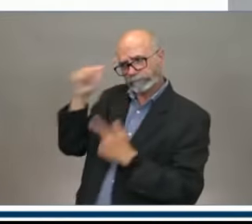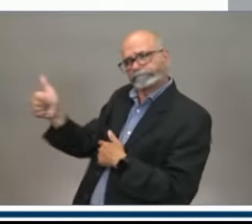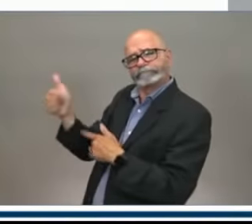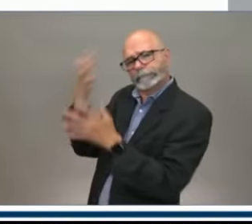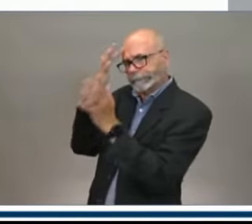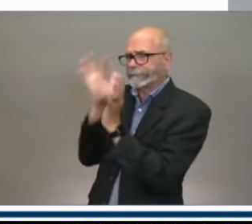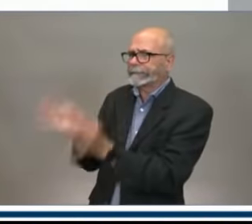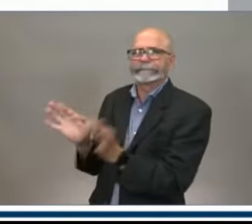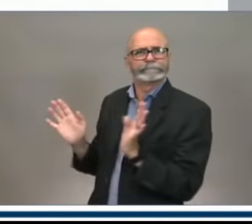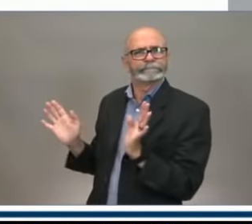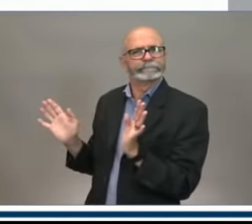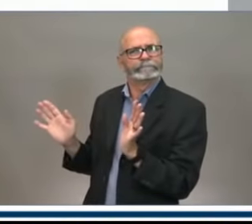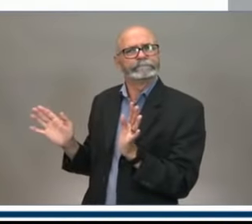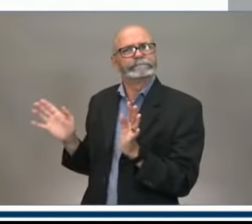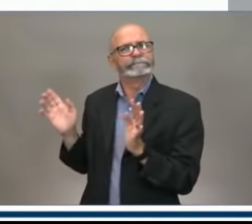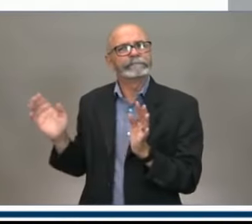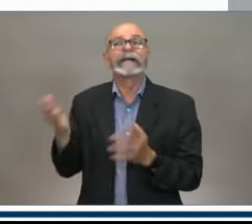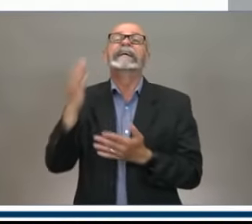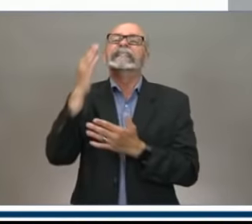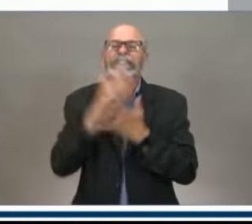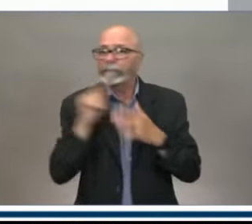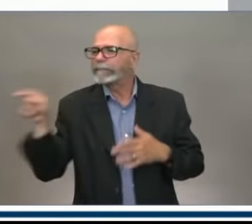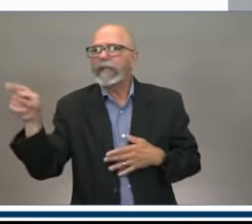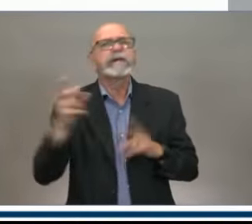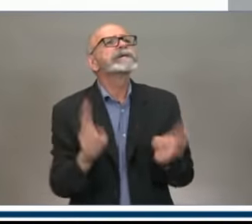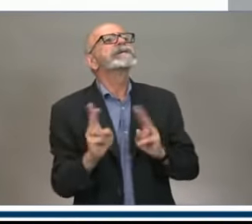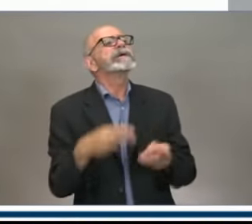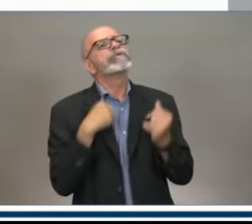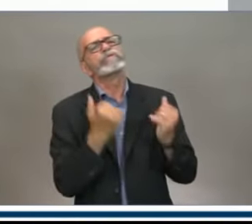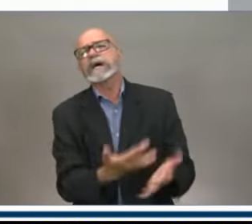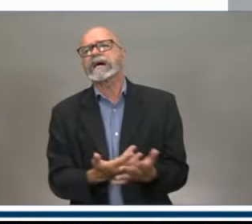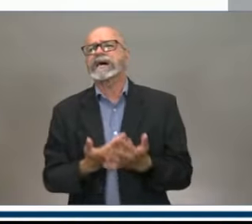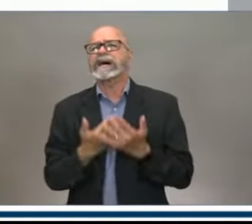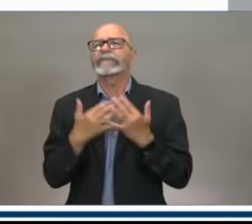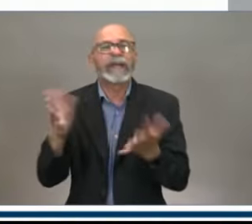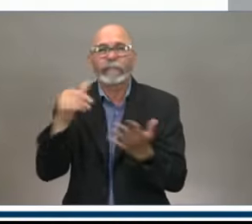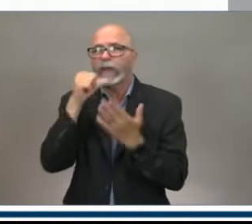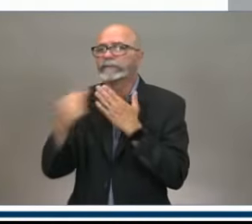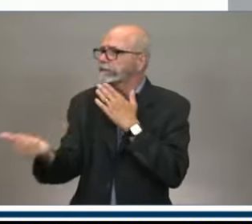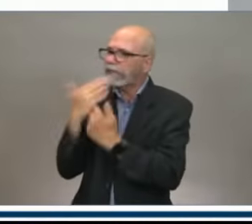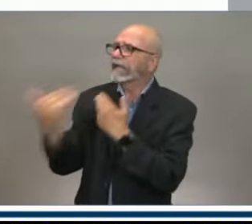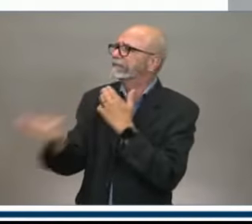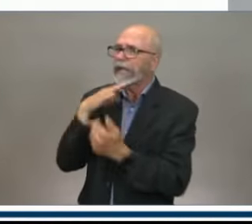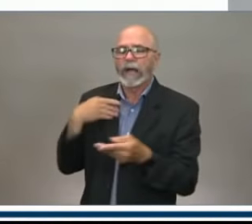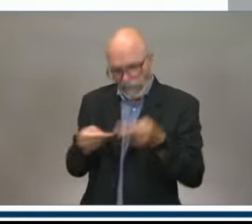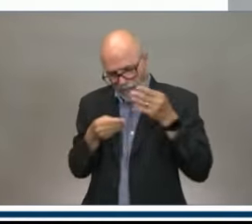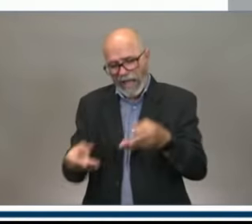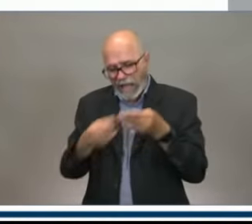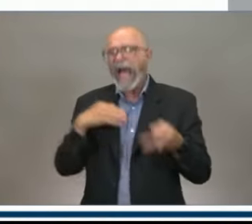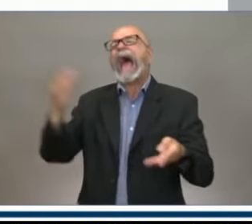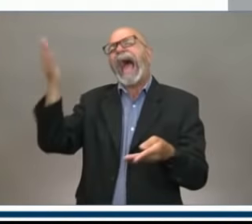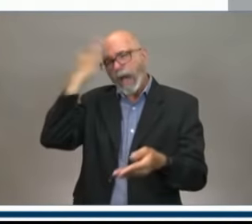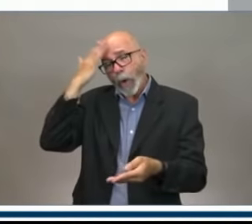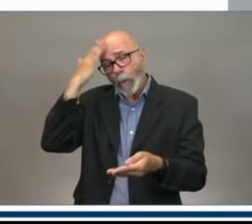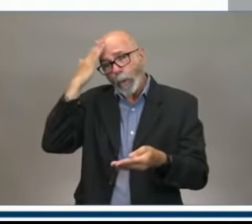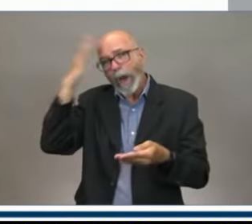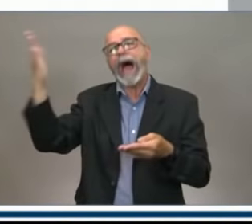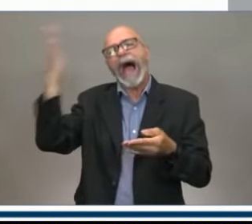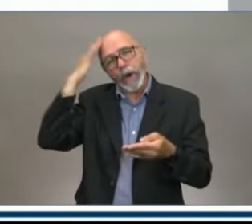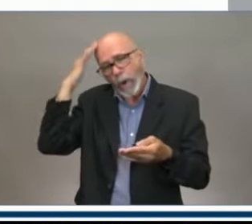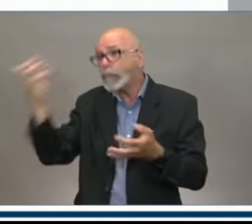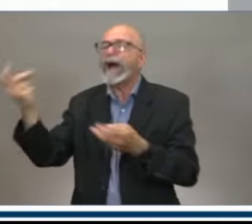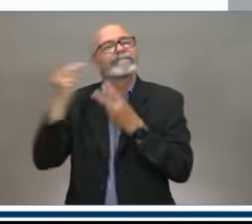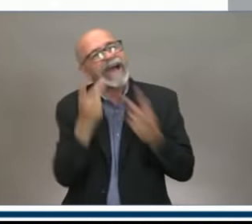this. I've certainly had a lot of correspondence, and I fully understand the anxiousness and the desire that people have to